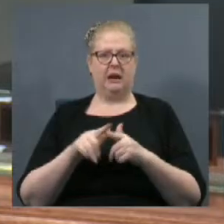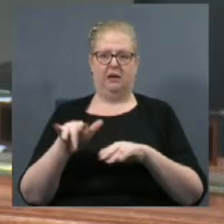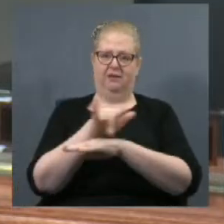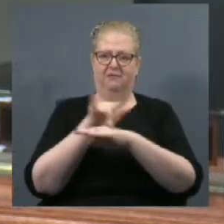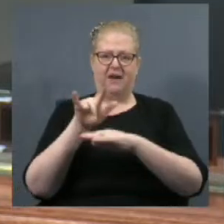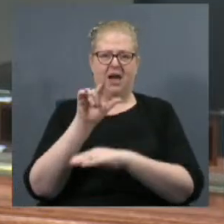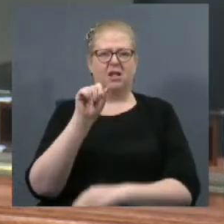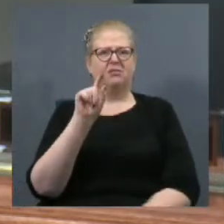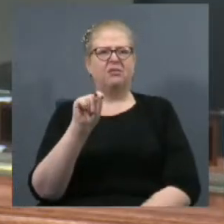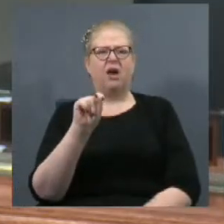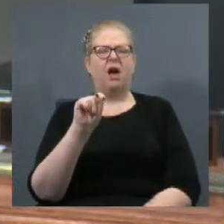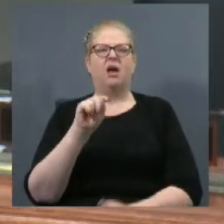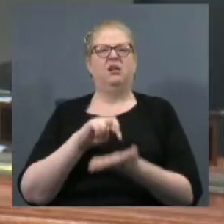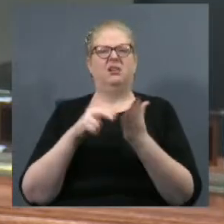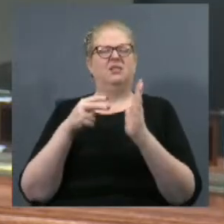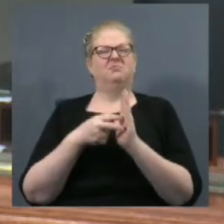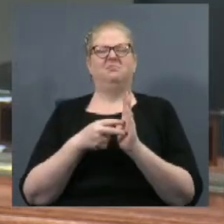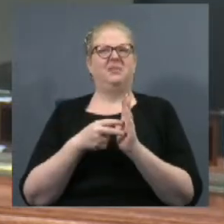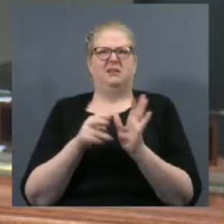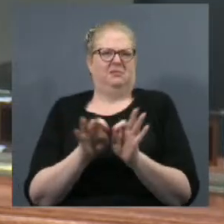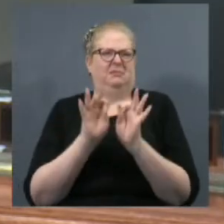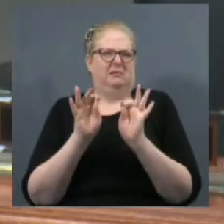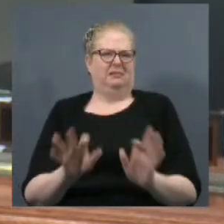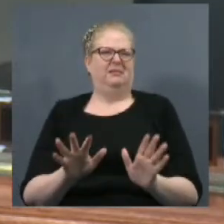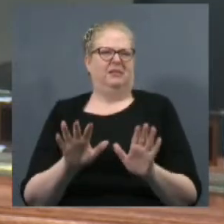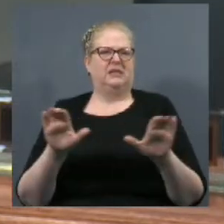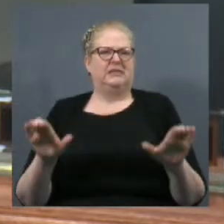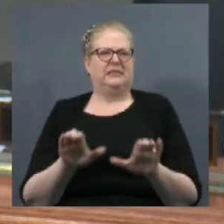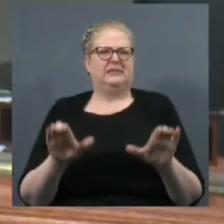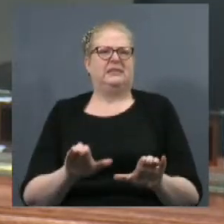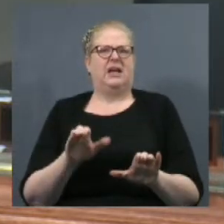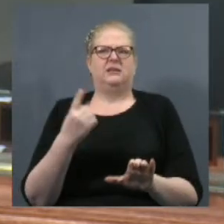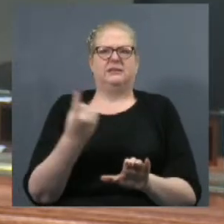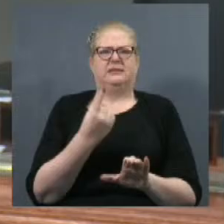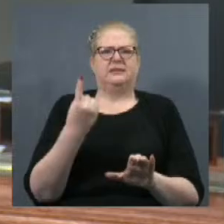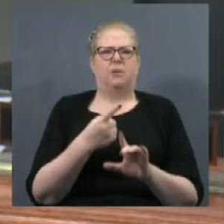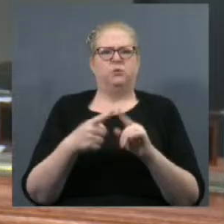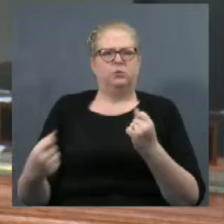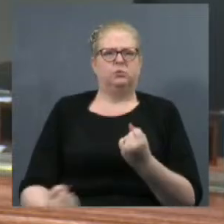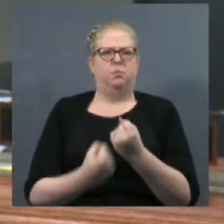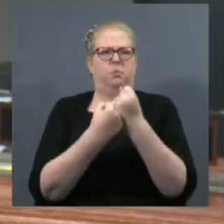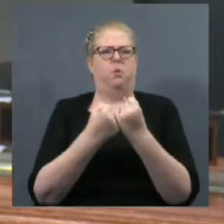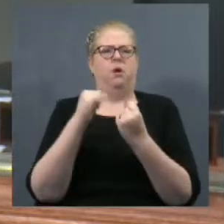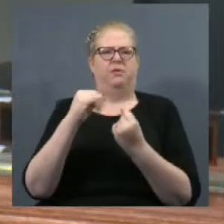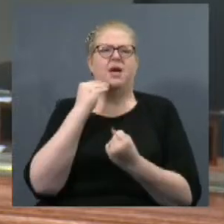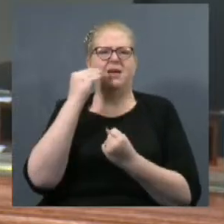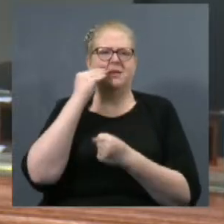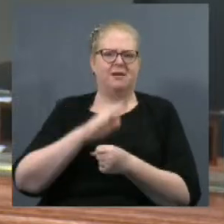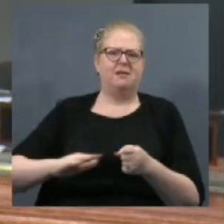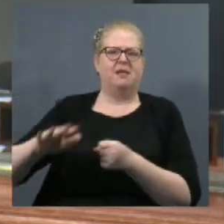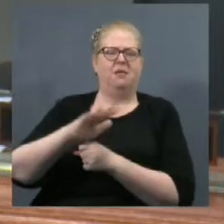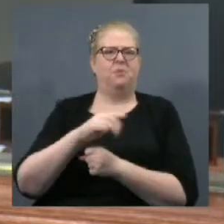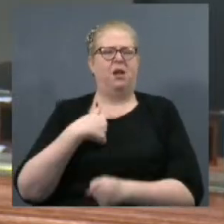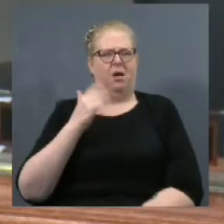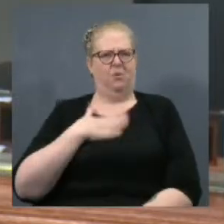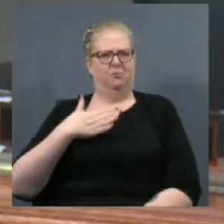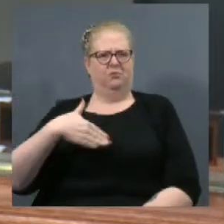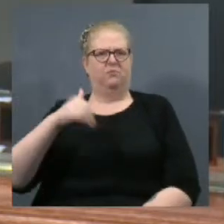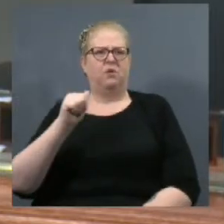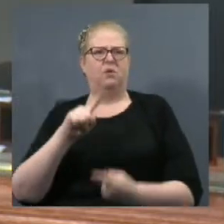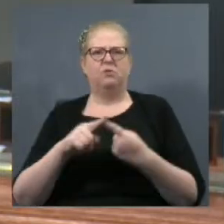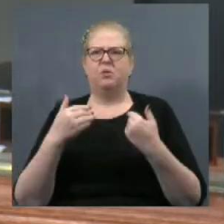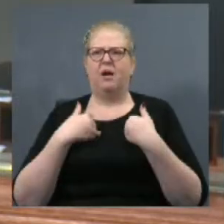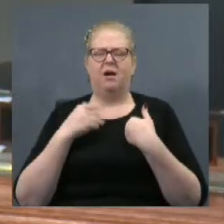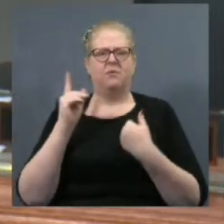haven't done anything for the neighborhood. And I would like to go back to seeing us have 100 properties in the land bank and